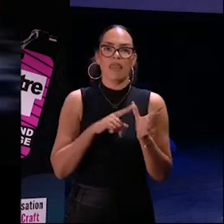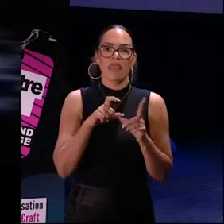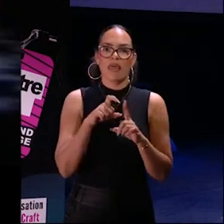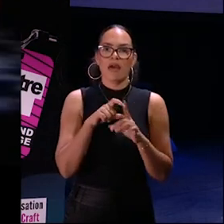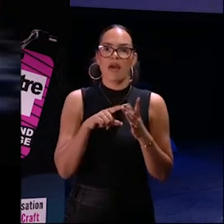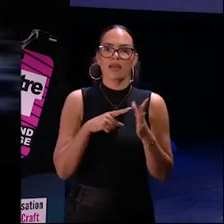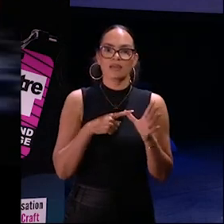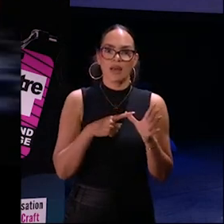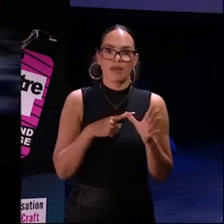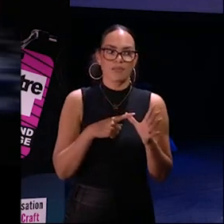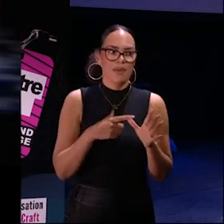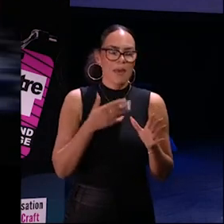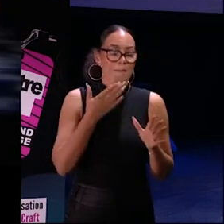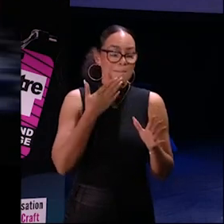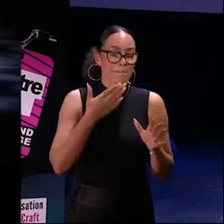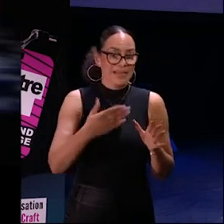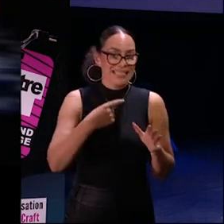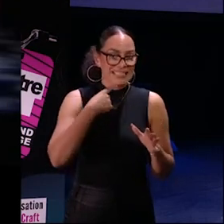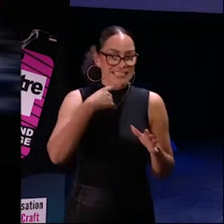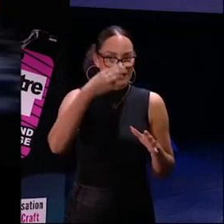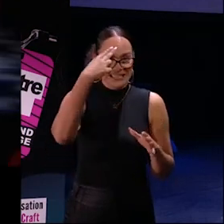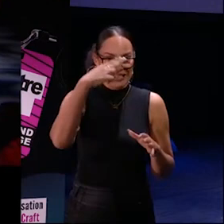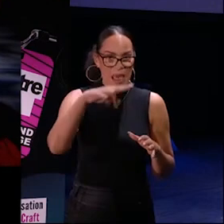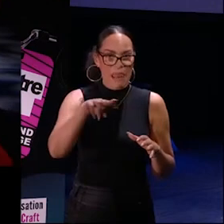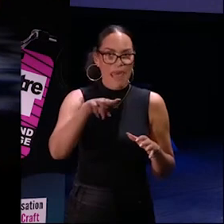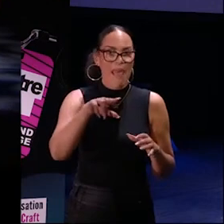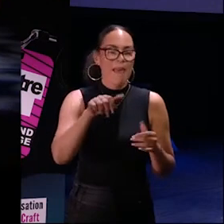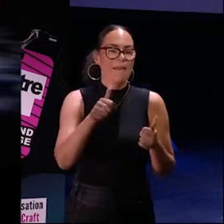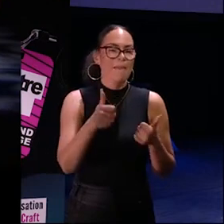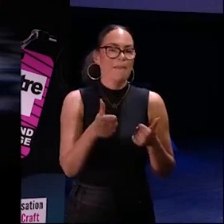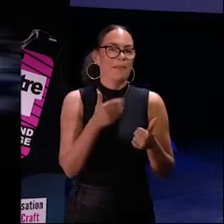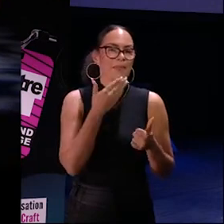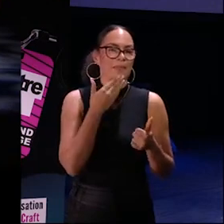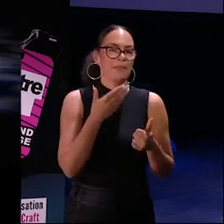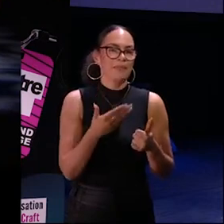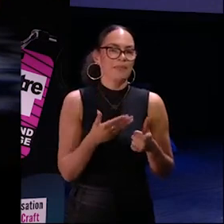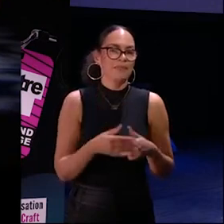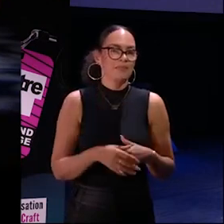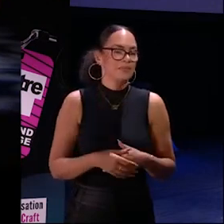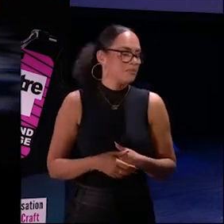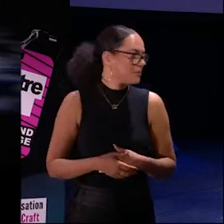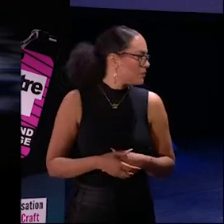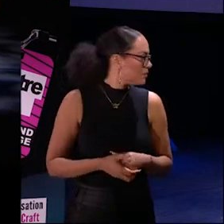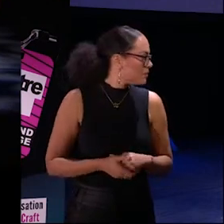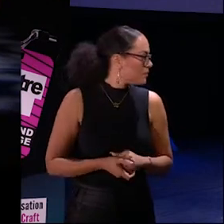here. Please say your name so then we can relay that as well back to our panelists.